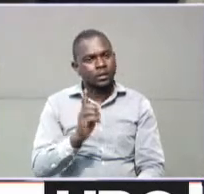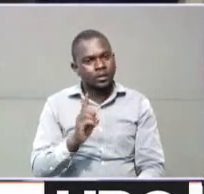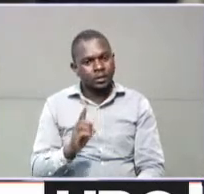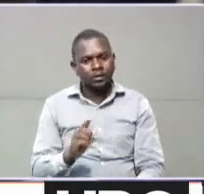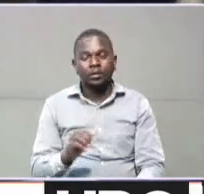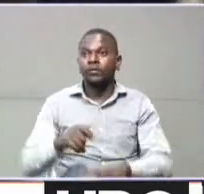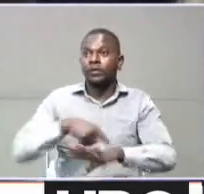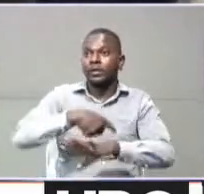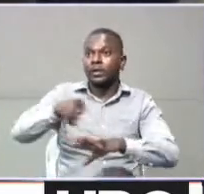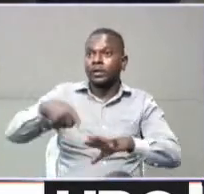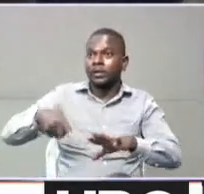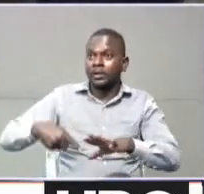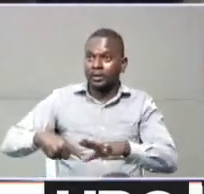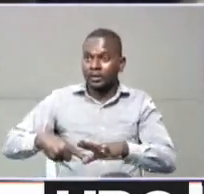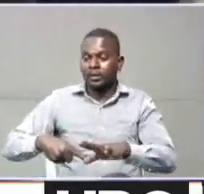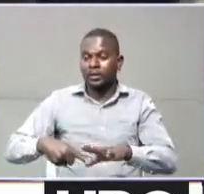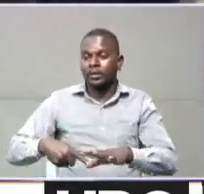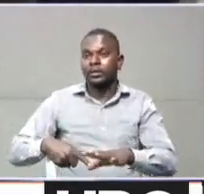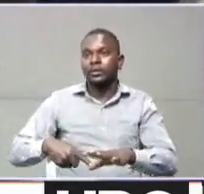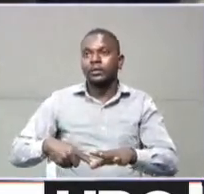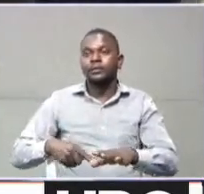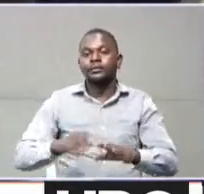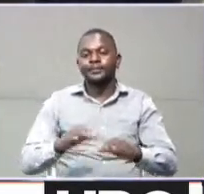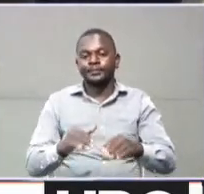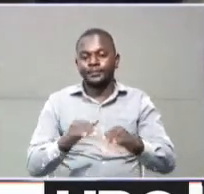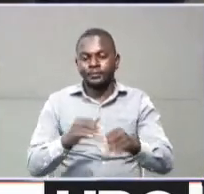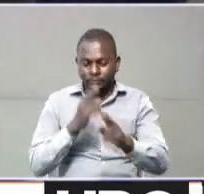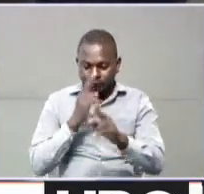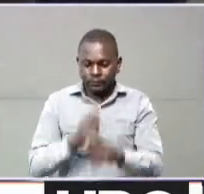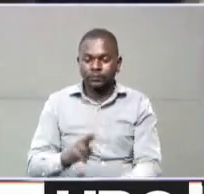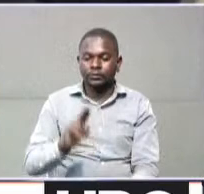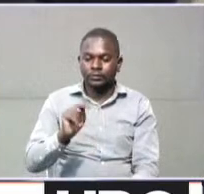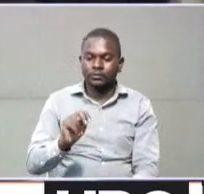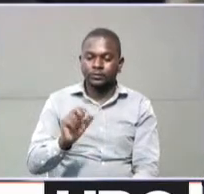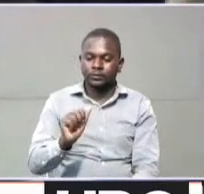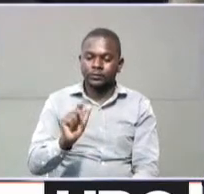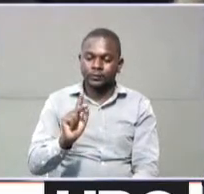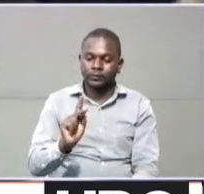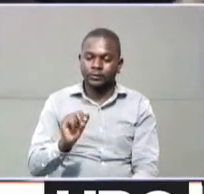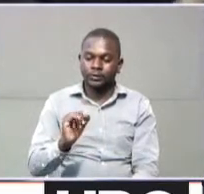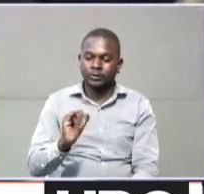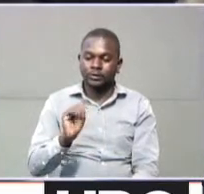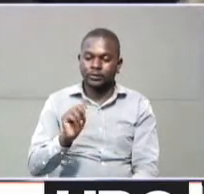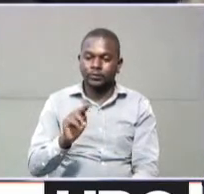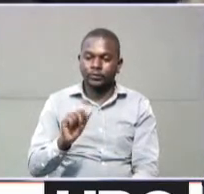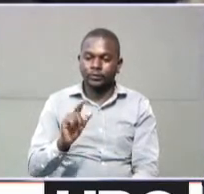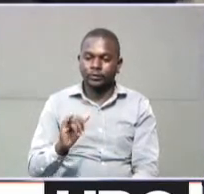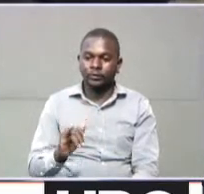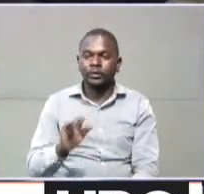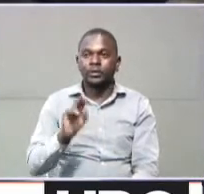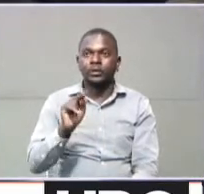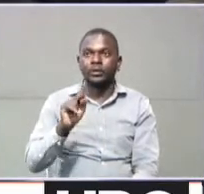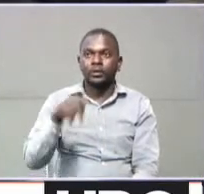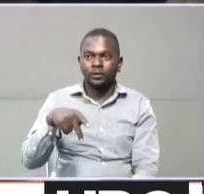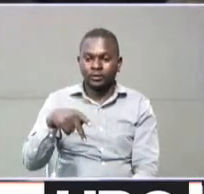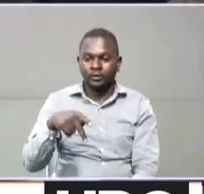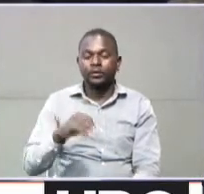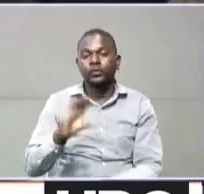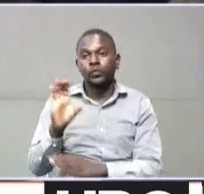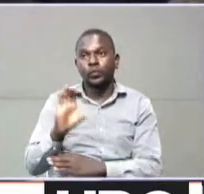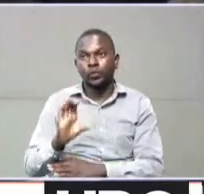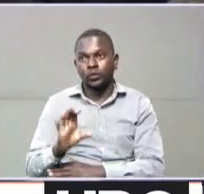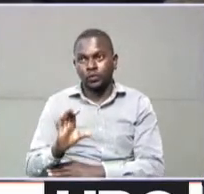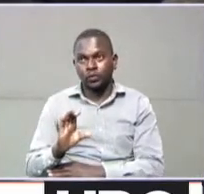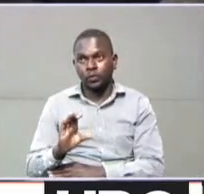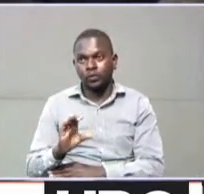of karangara the honourable nation murray helen of karangara national anti-platform on the committee